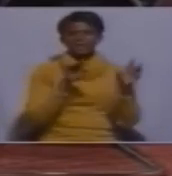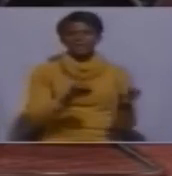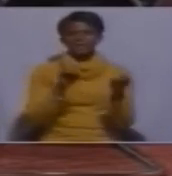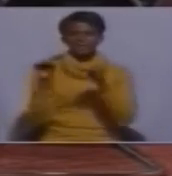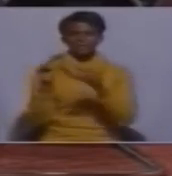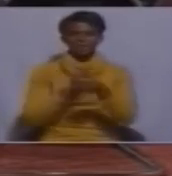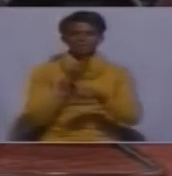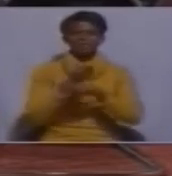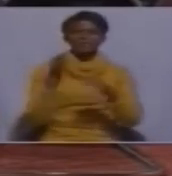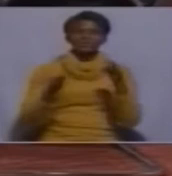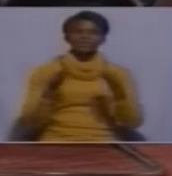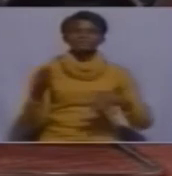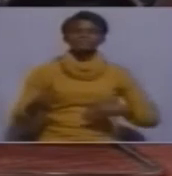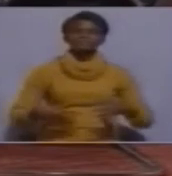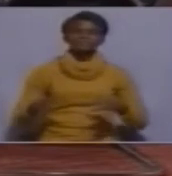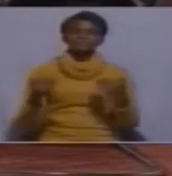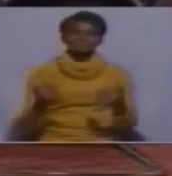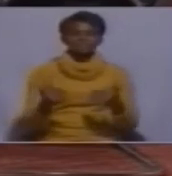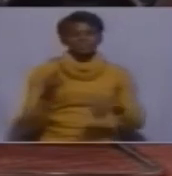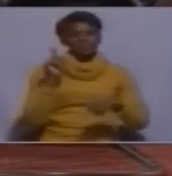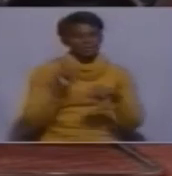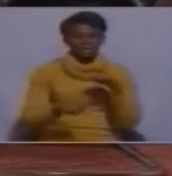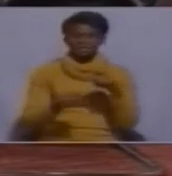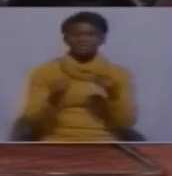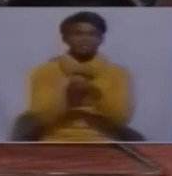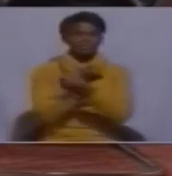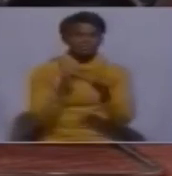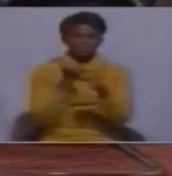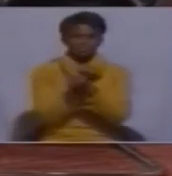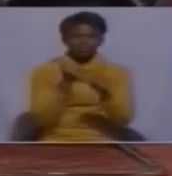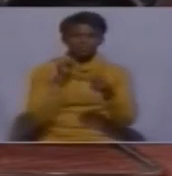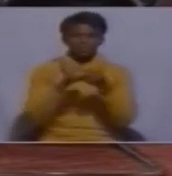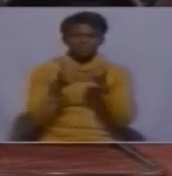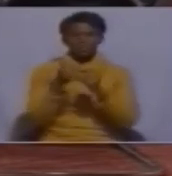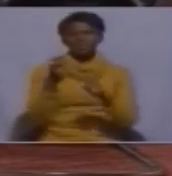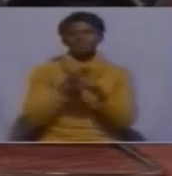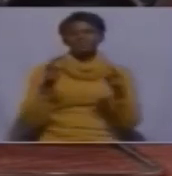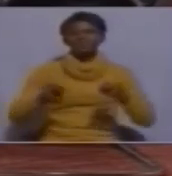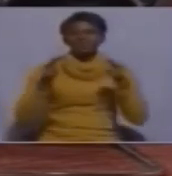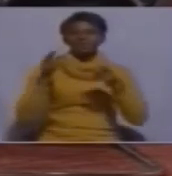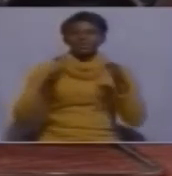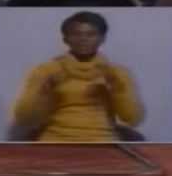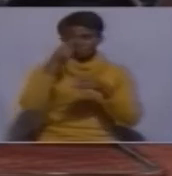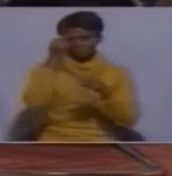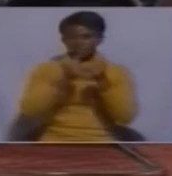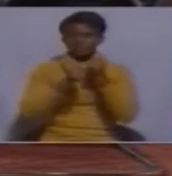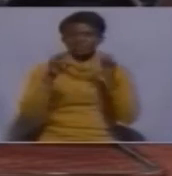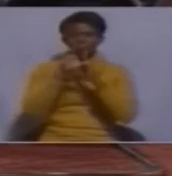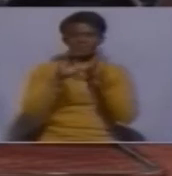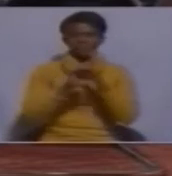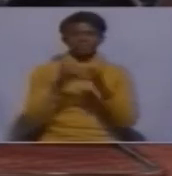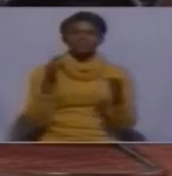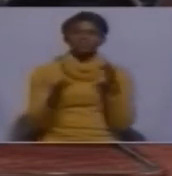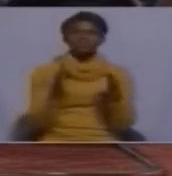Appeal. That's what I'm saying. So now they cannot adjudicate any issues coming from the High Court because the Constitution says it's from the Court of